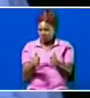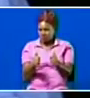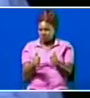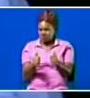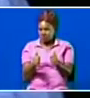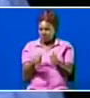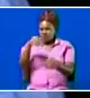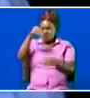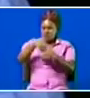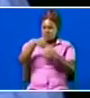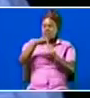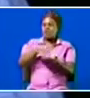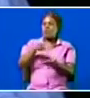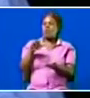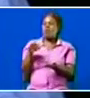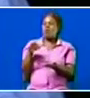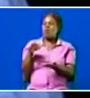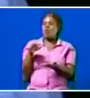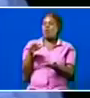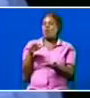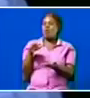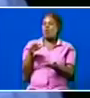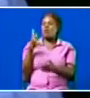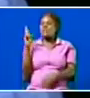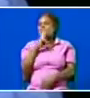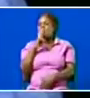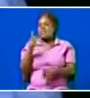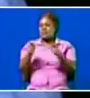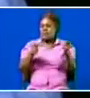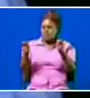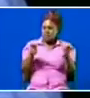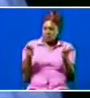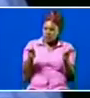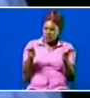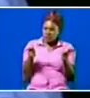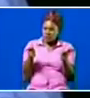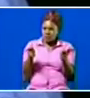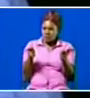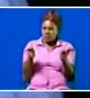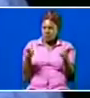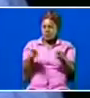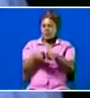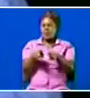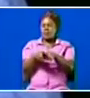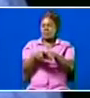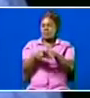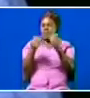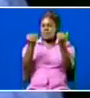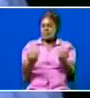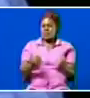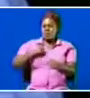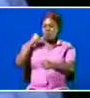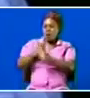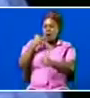need to invest more in aspects of disaster management, and also we need to work